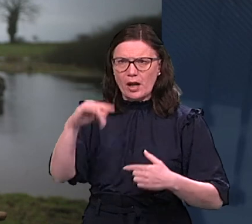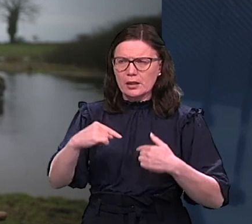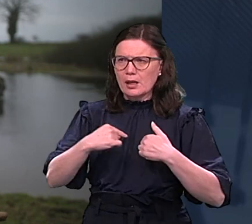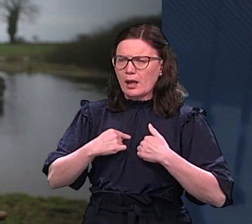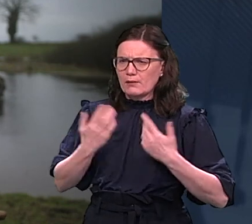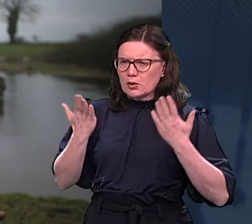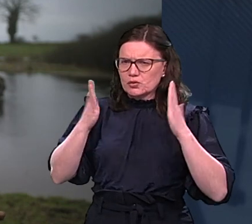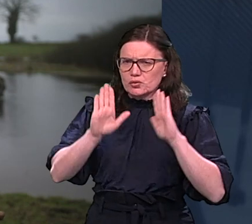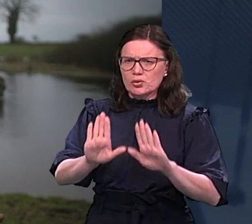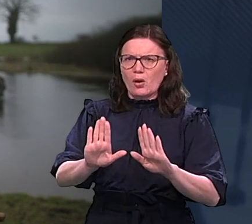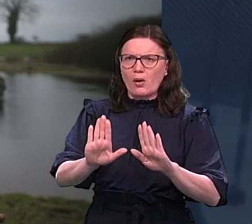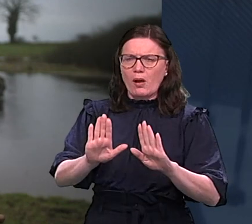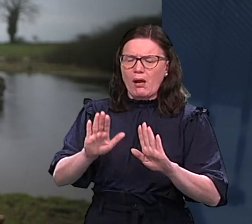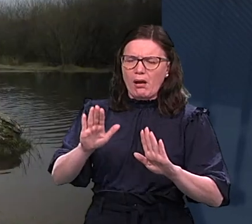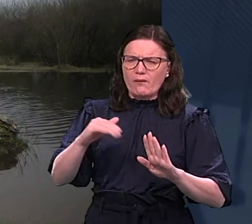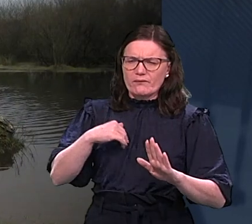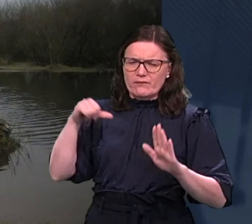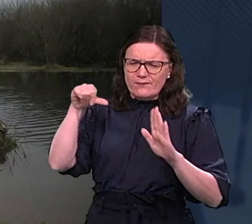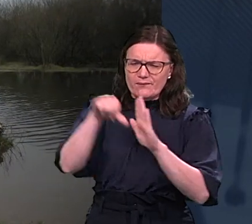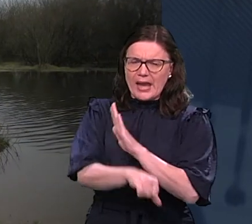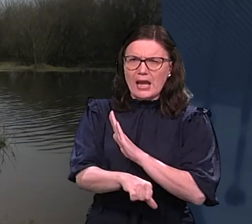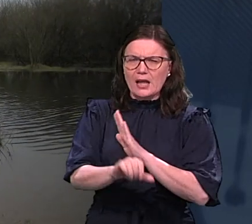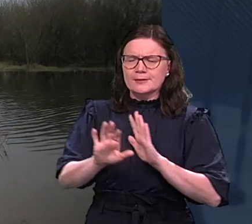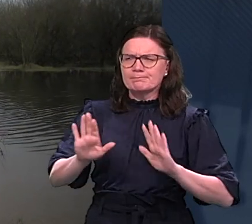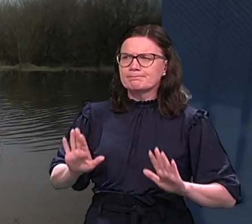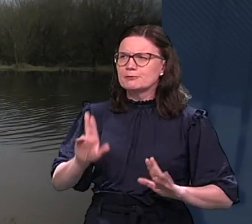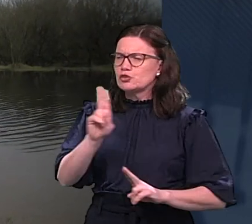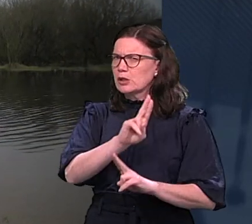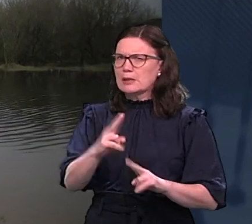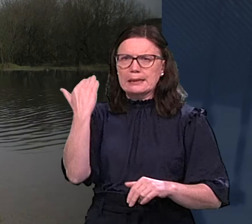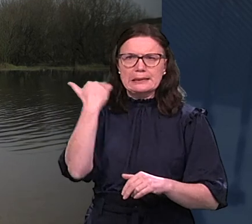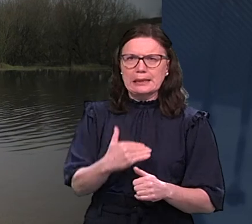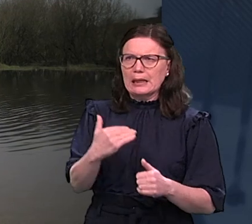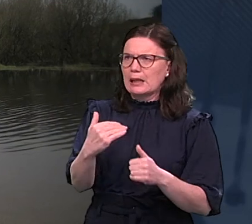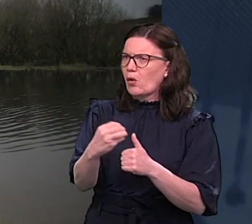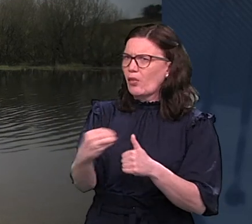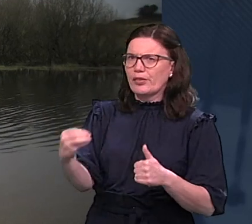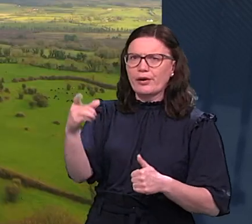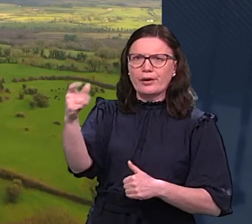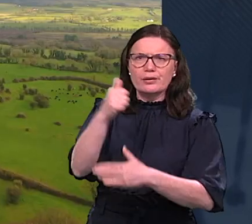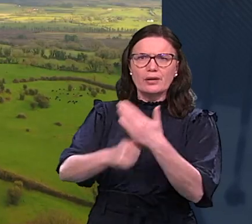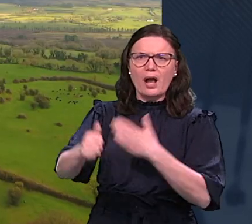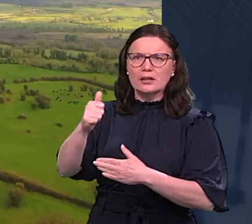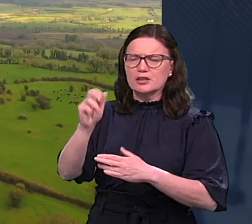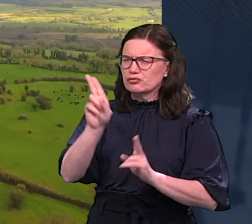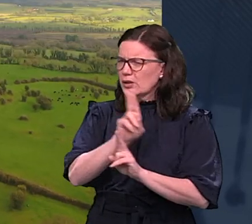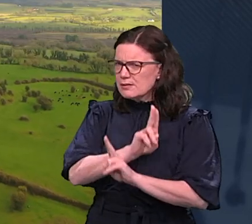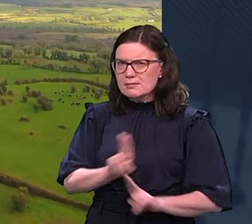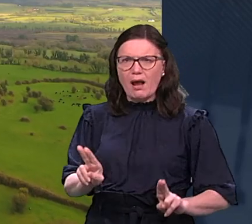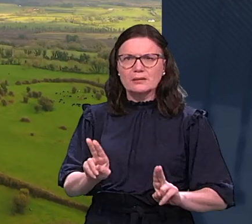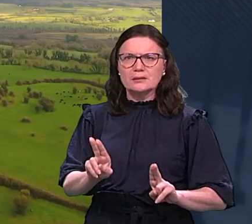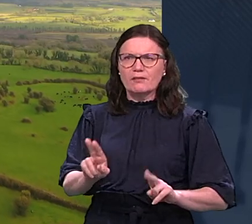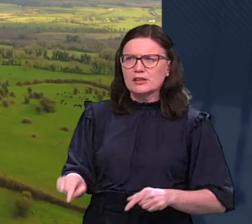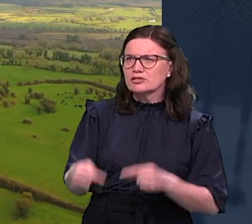shown his flaws and his failings. He should not have killed Kermit. And he should have not have risen